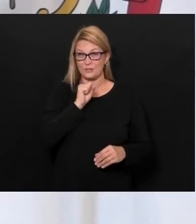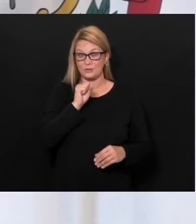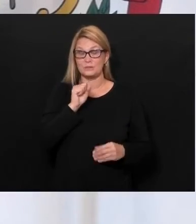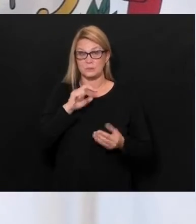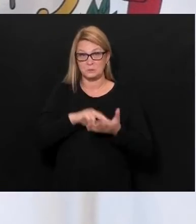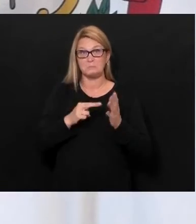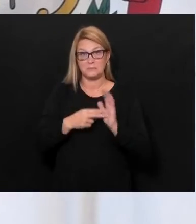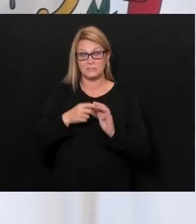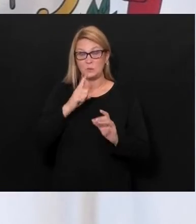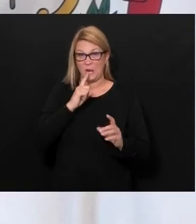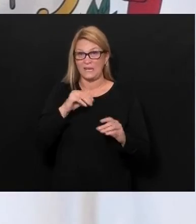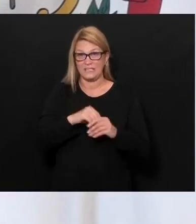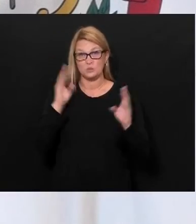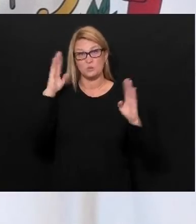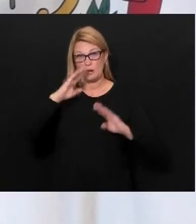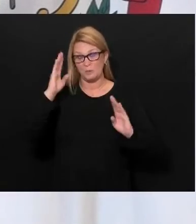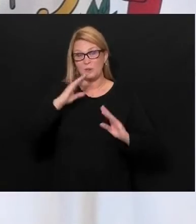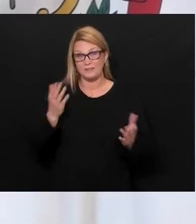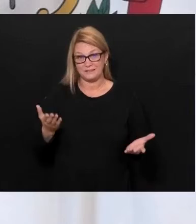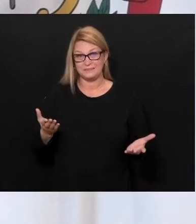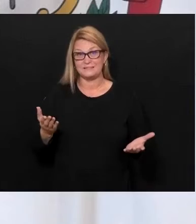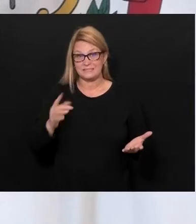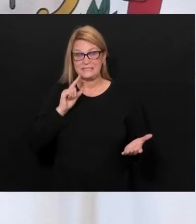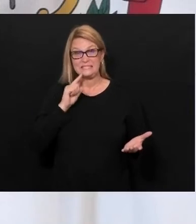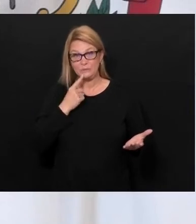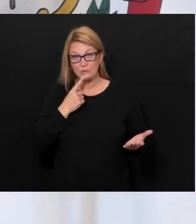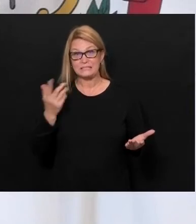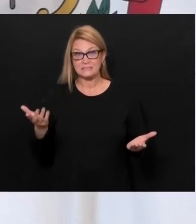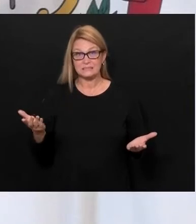real trouble. You're in real trouble.